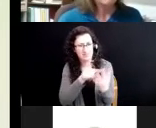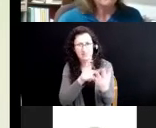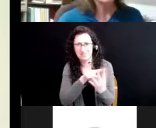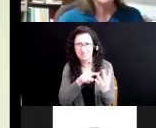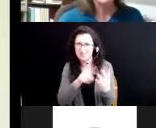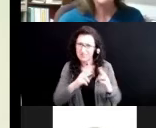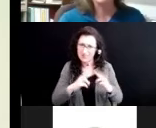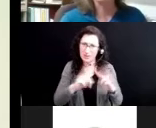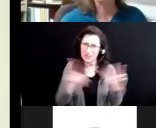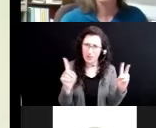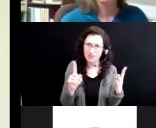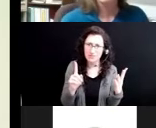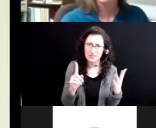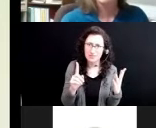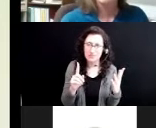a meadowlark.